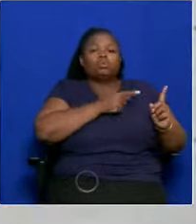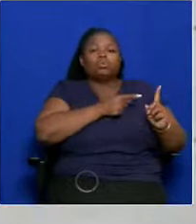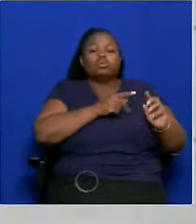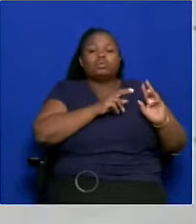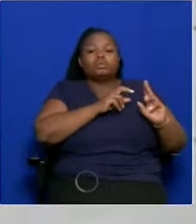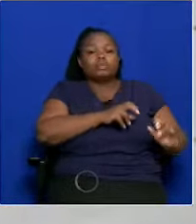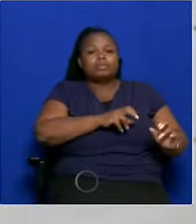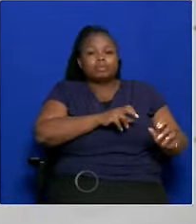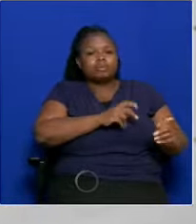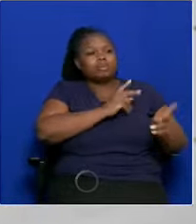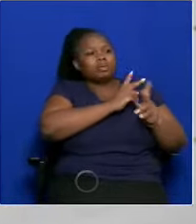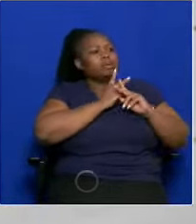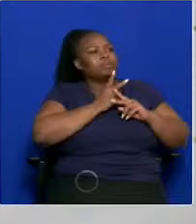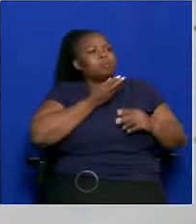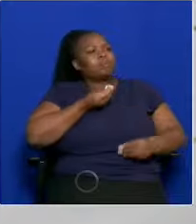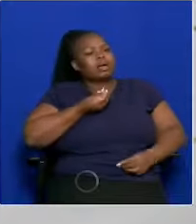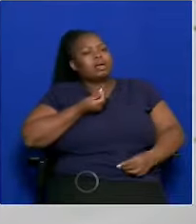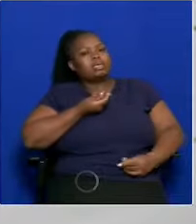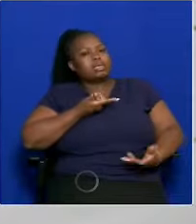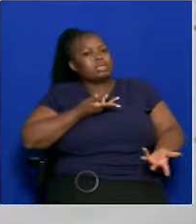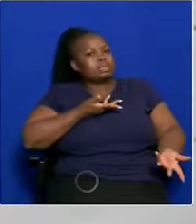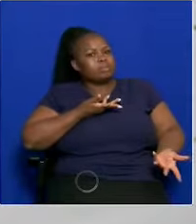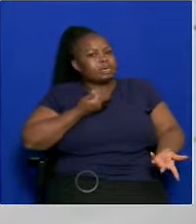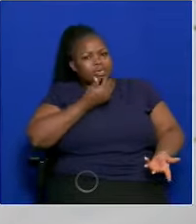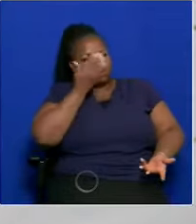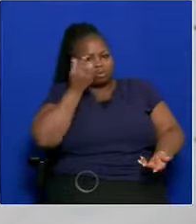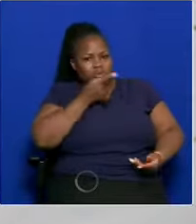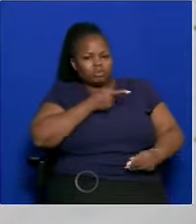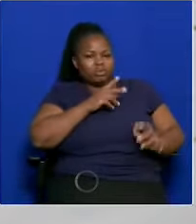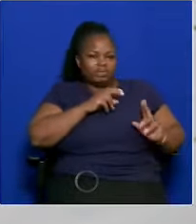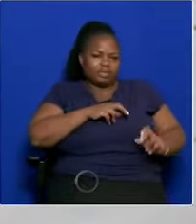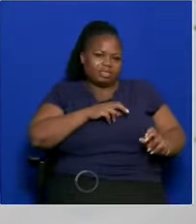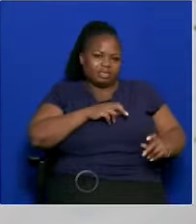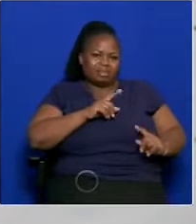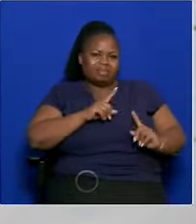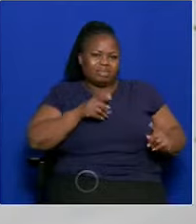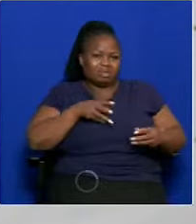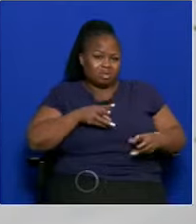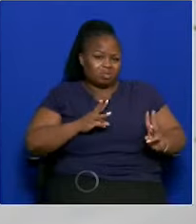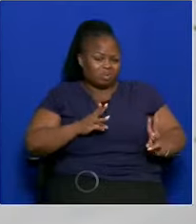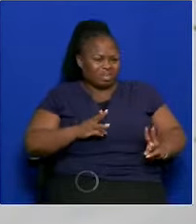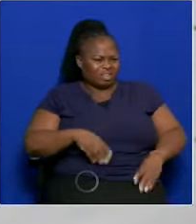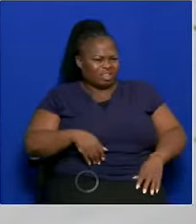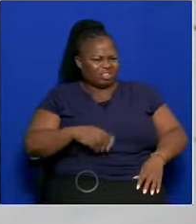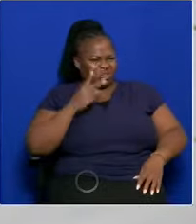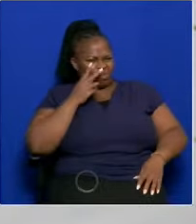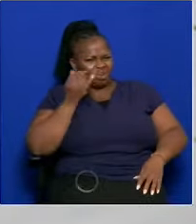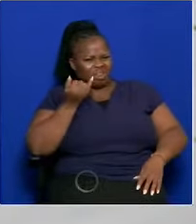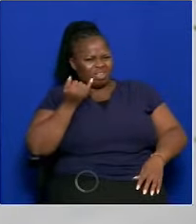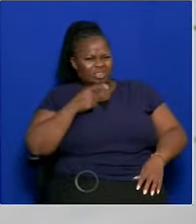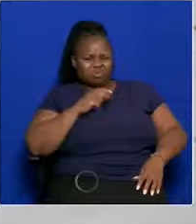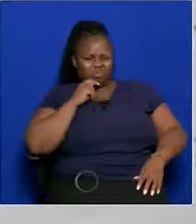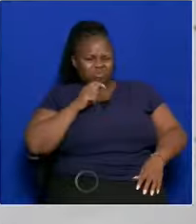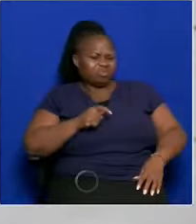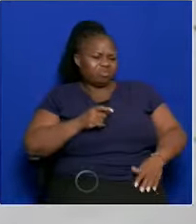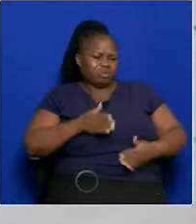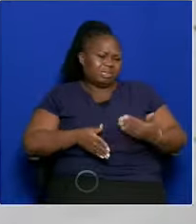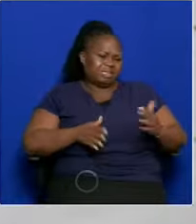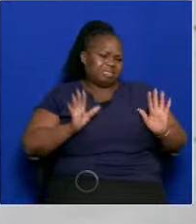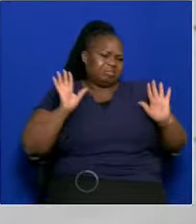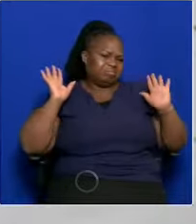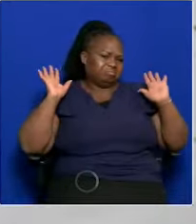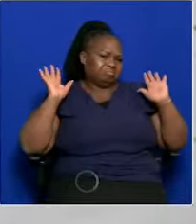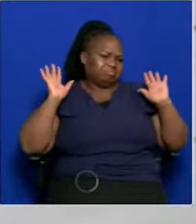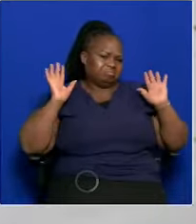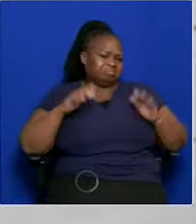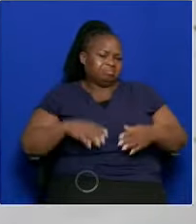whatever. But the way it is being pushed, so it won't end. So let me end it there. But